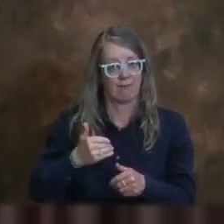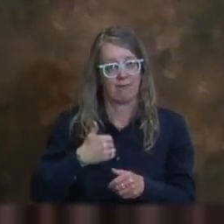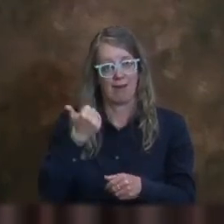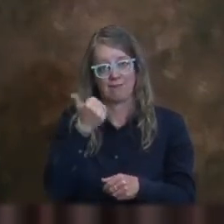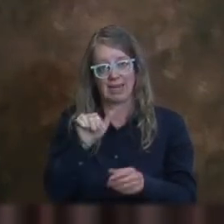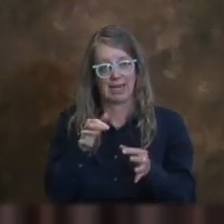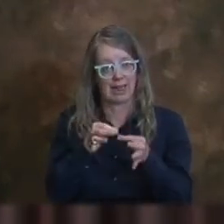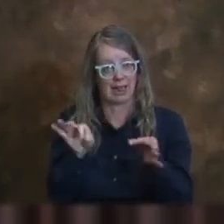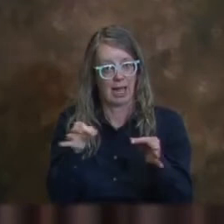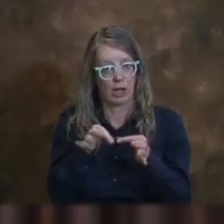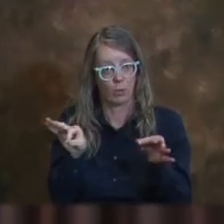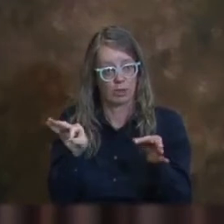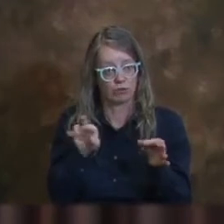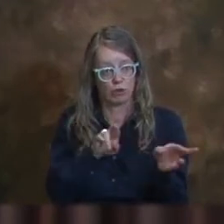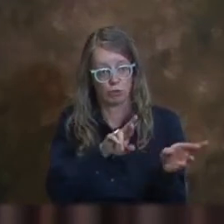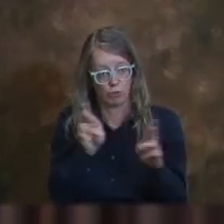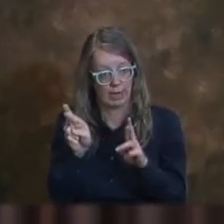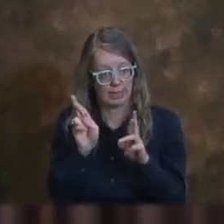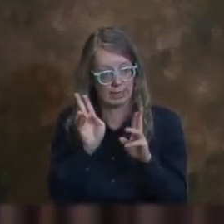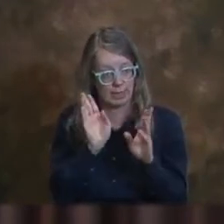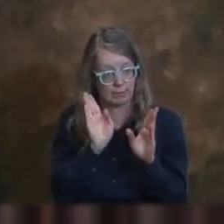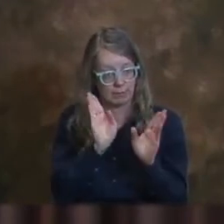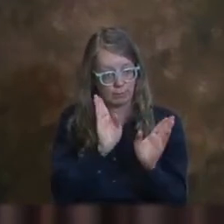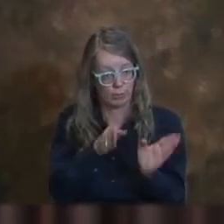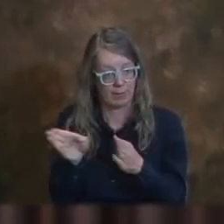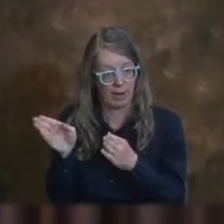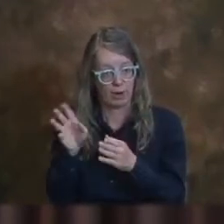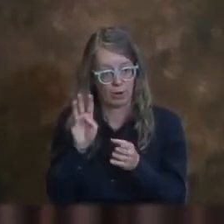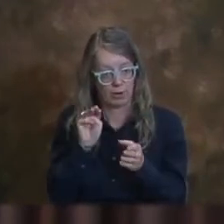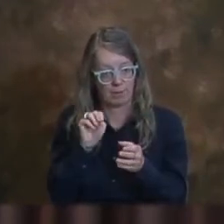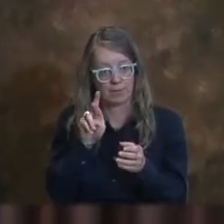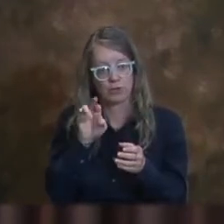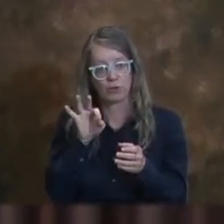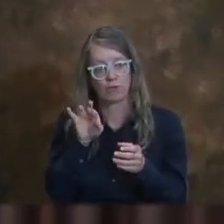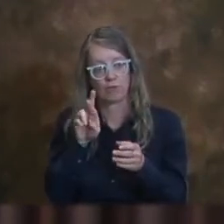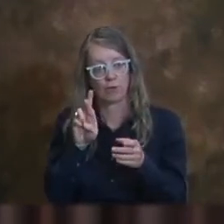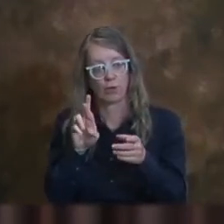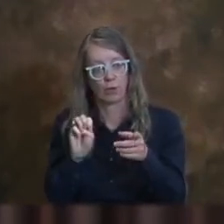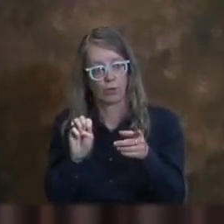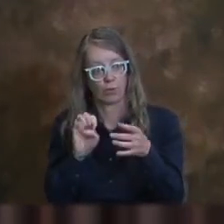or prepared, Mr. Frew, related to that?